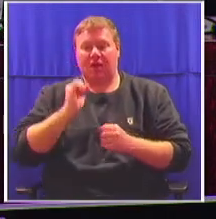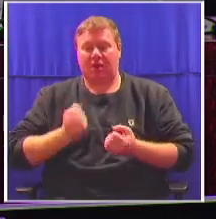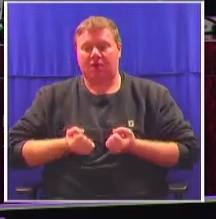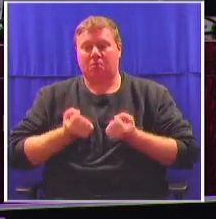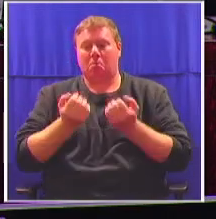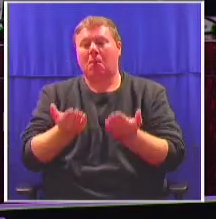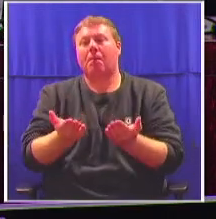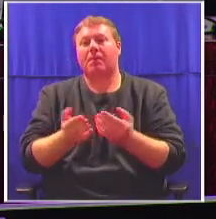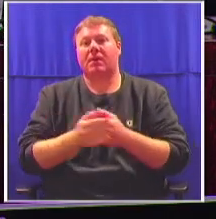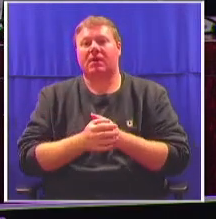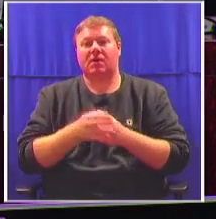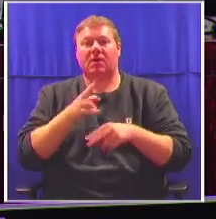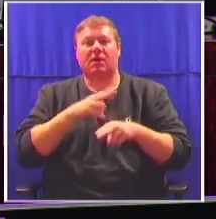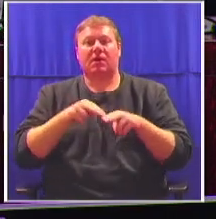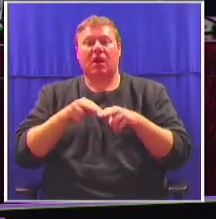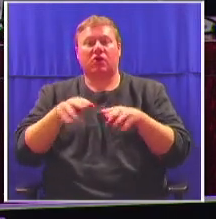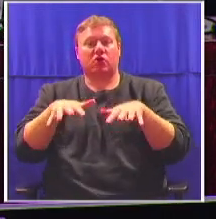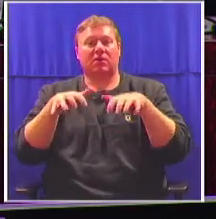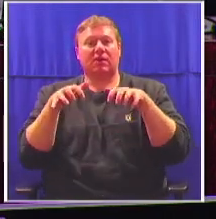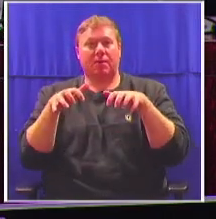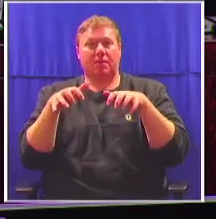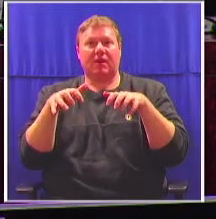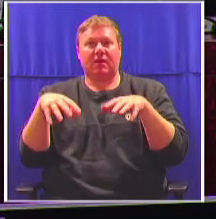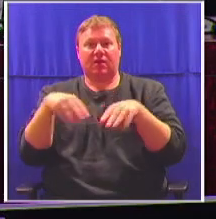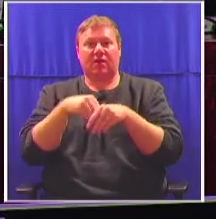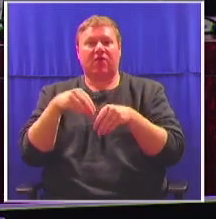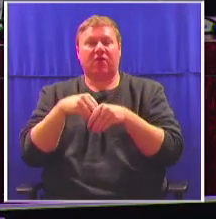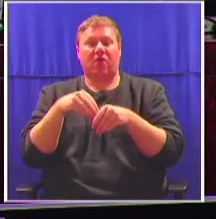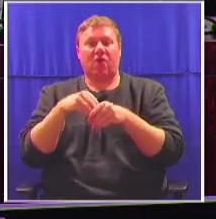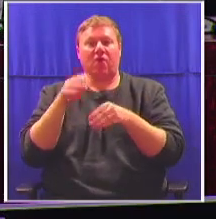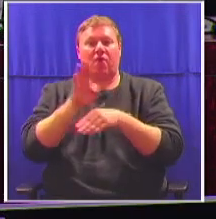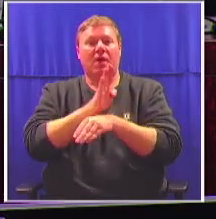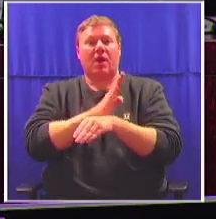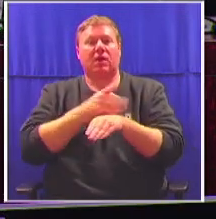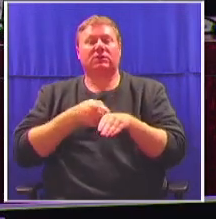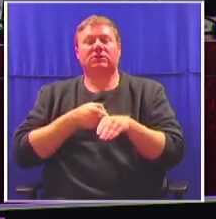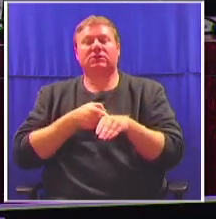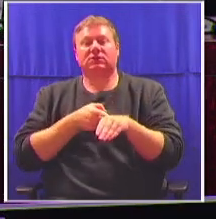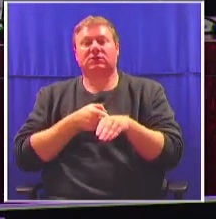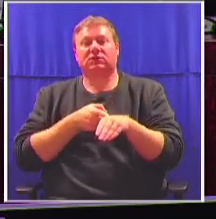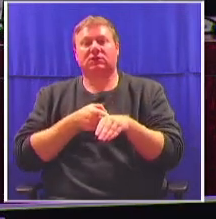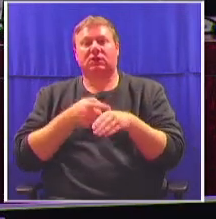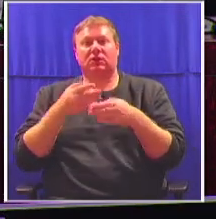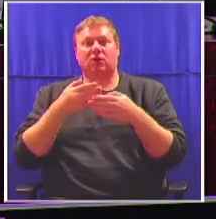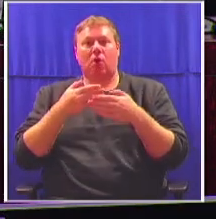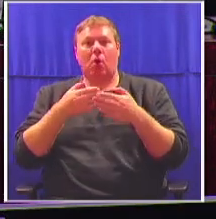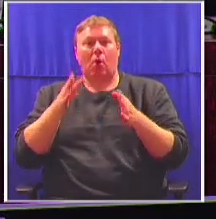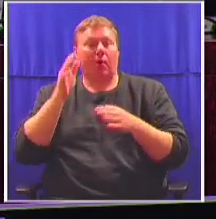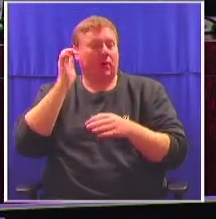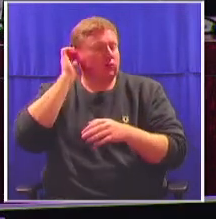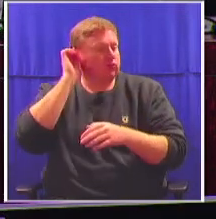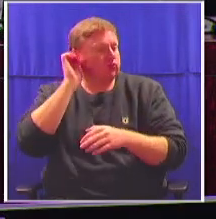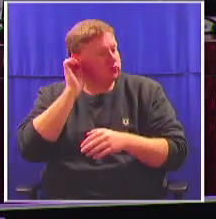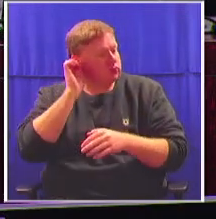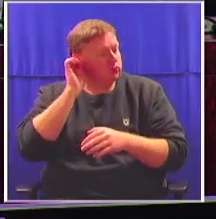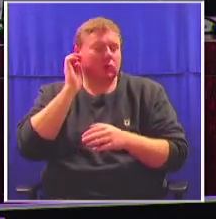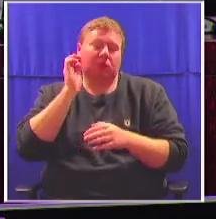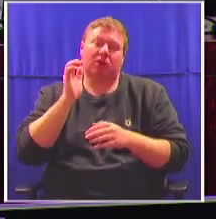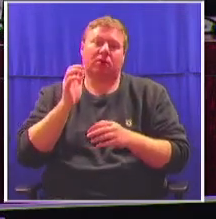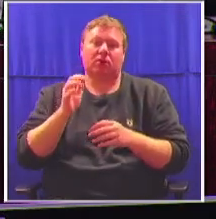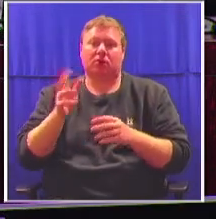as the National Assembly engages with this bill, they will open their ears to some of